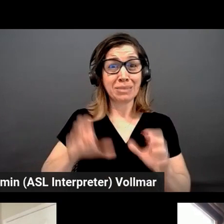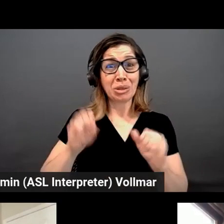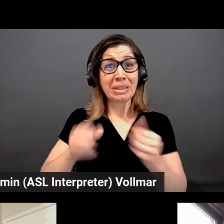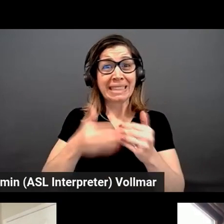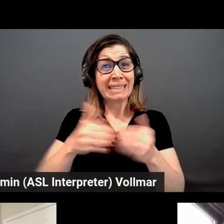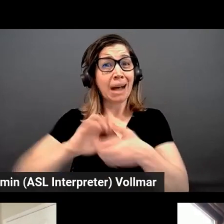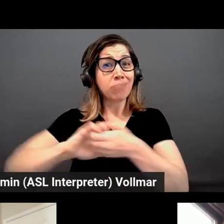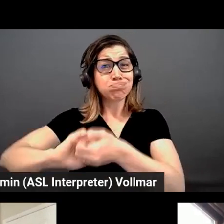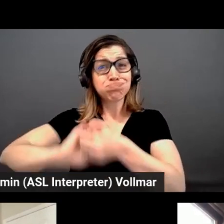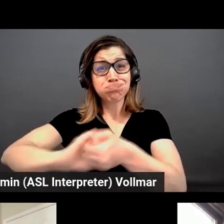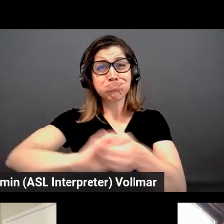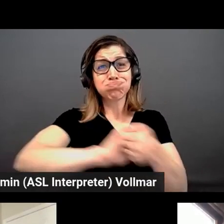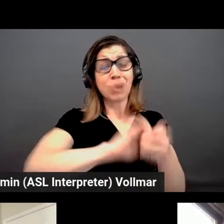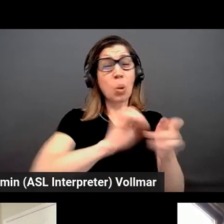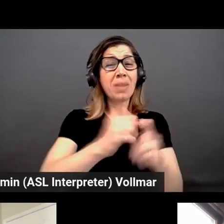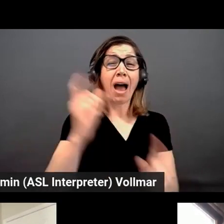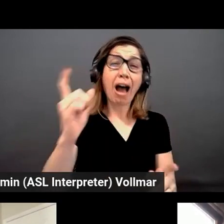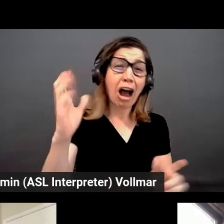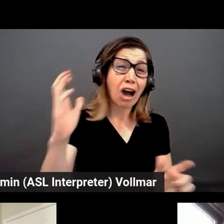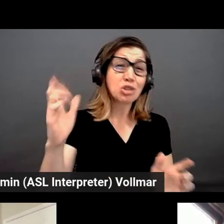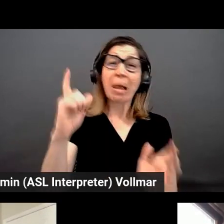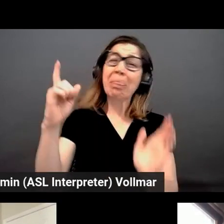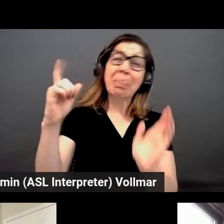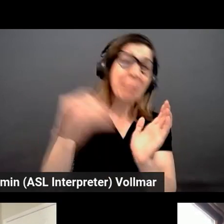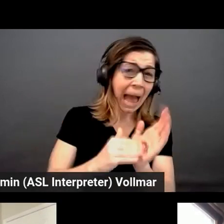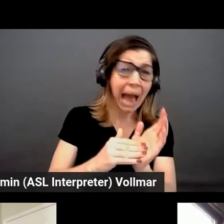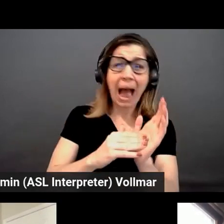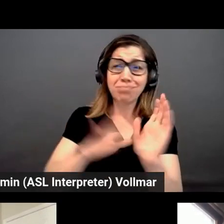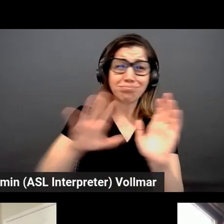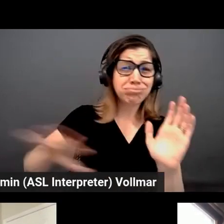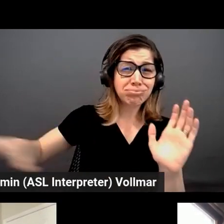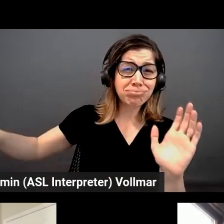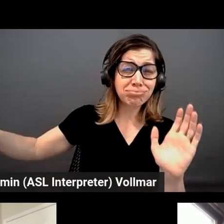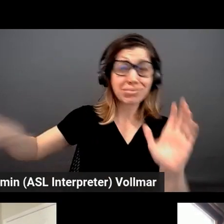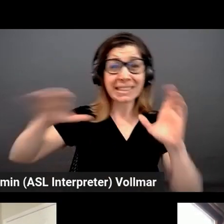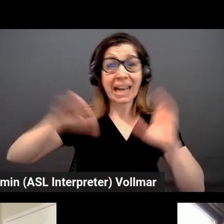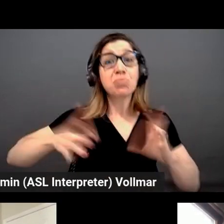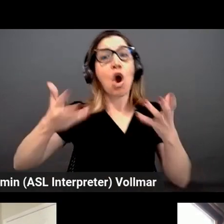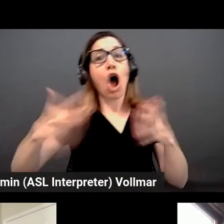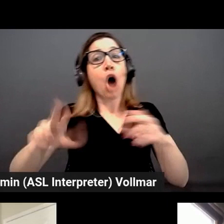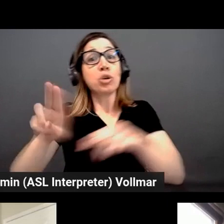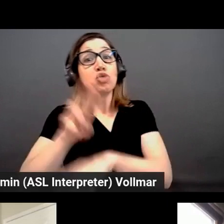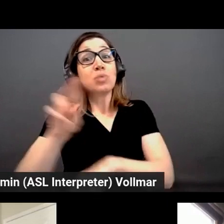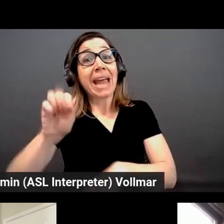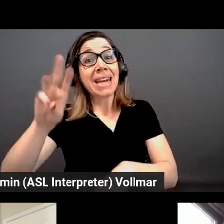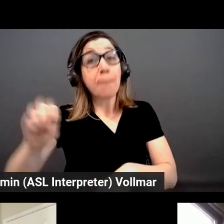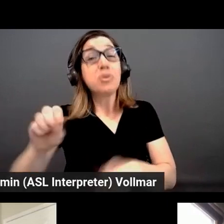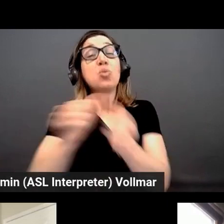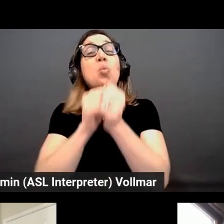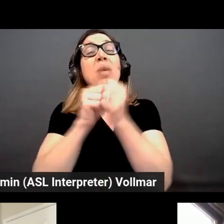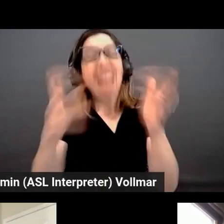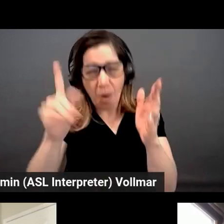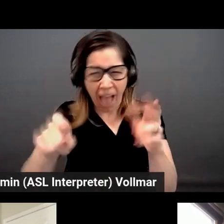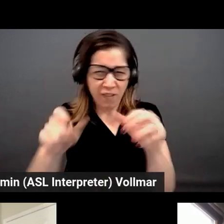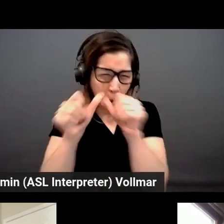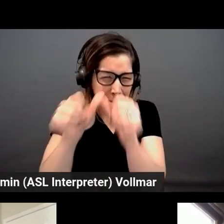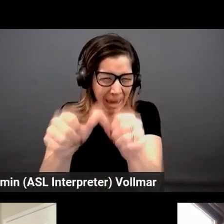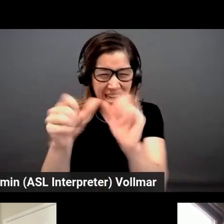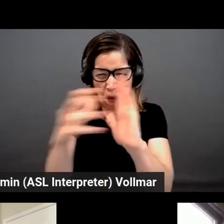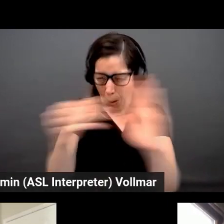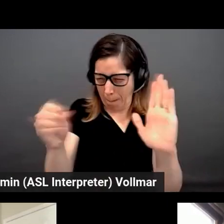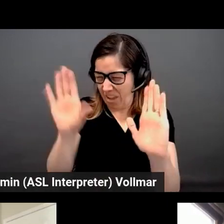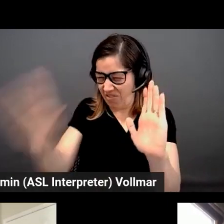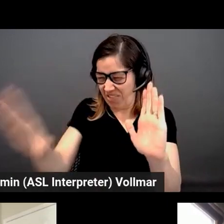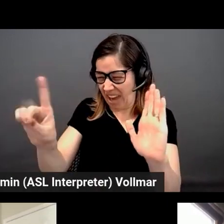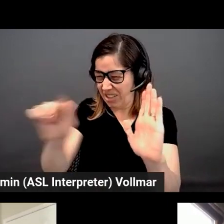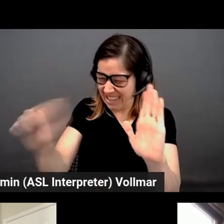of the hundreds and thousands of customers that are already using AWS without needing to maintain a copy of their data outside